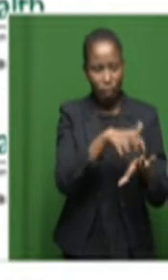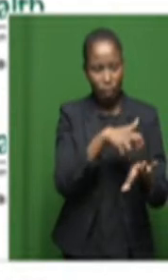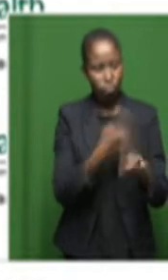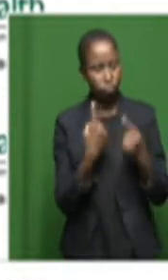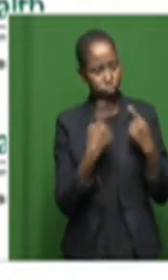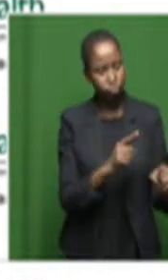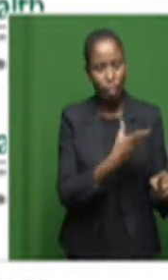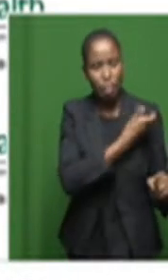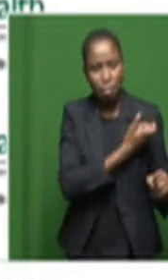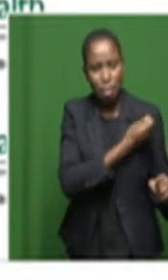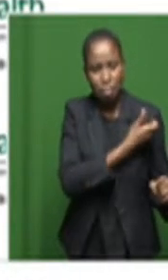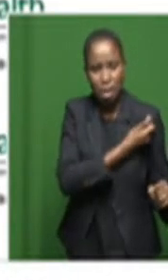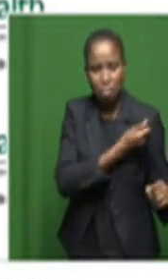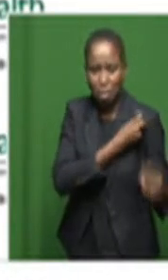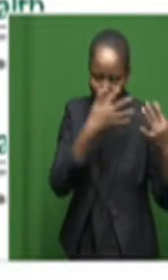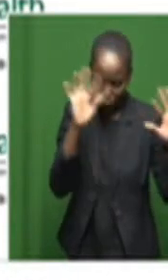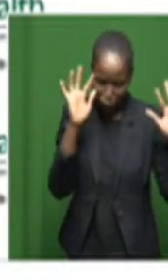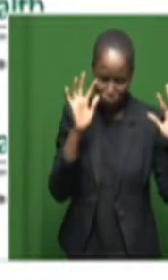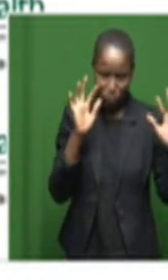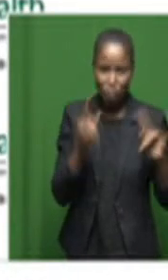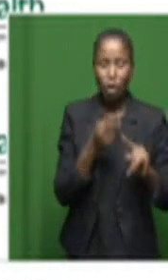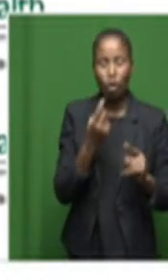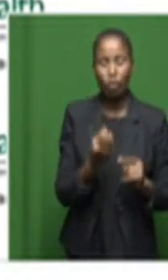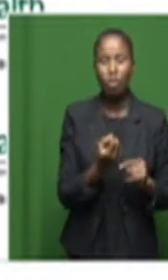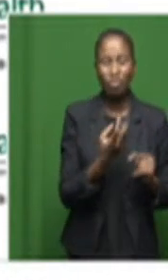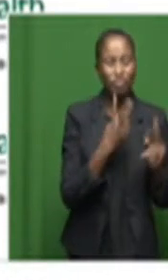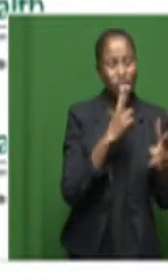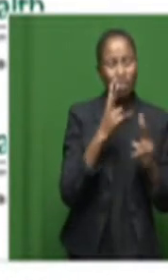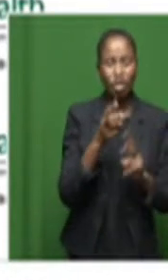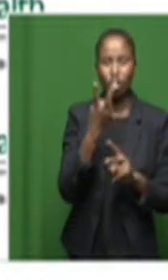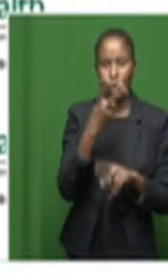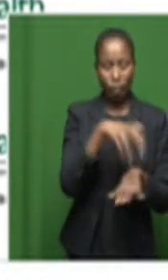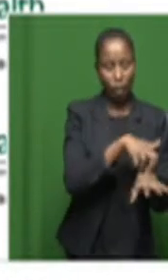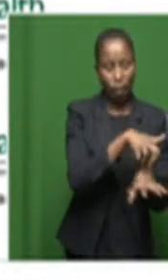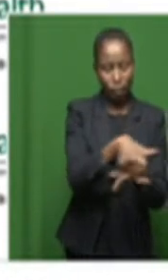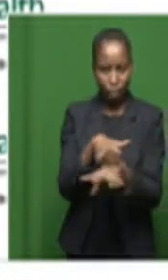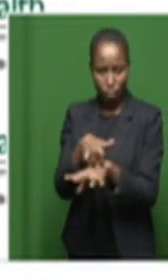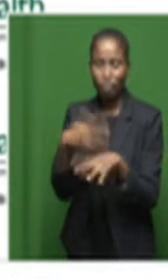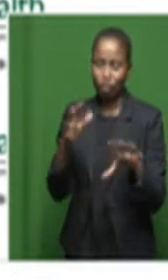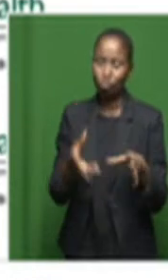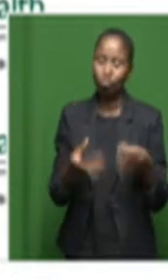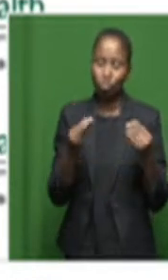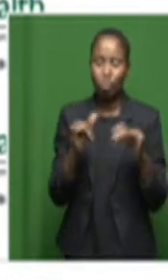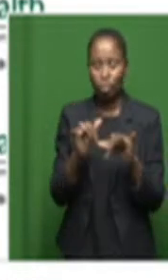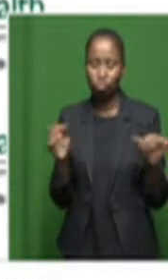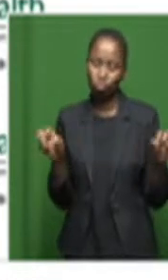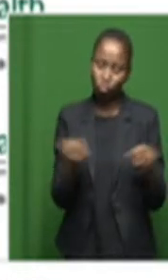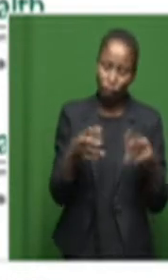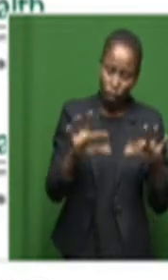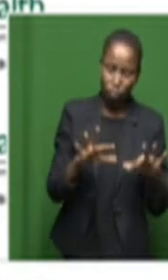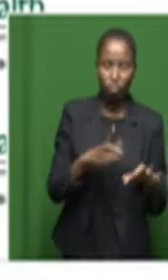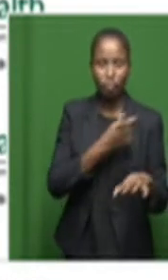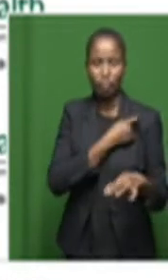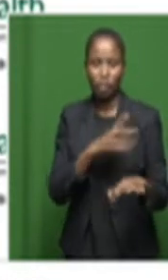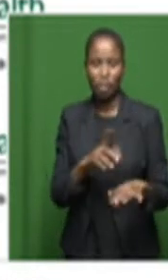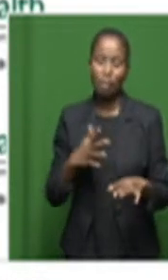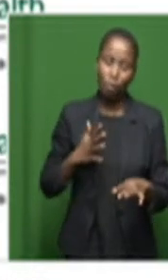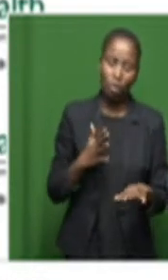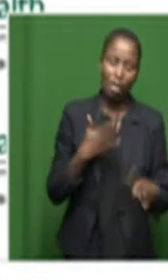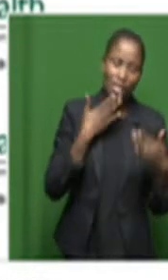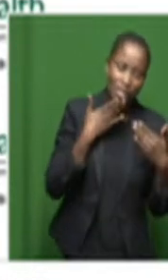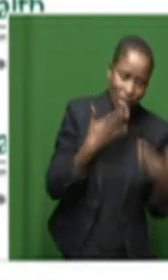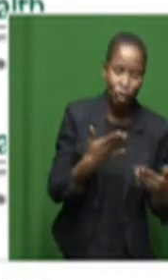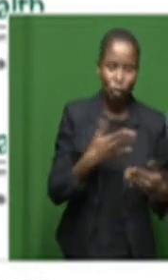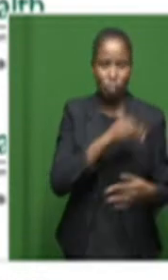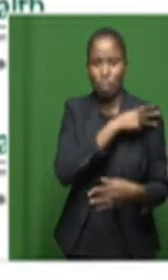coming forward in the two farms which we visited, coming forward to be vaccinated. And we also want to thank the management